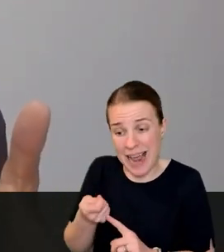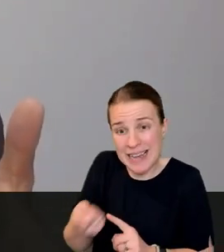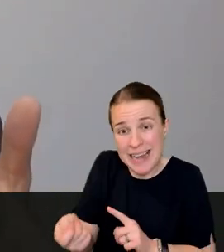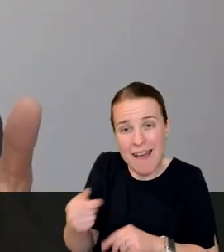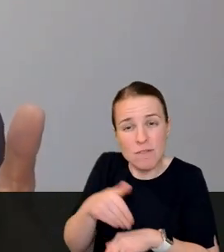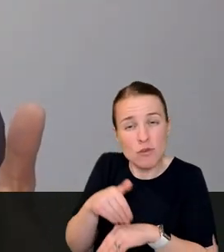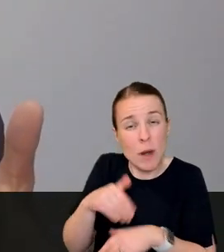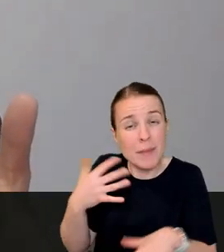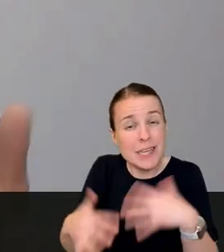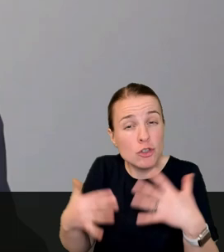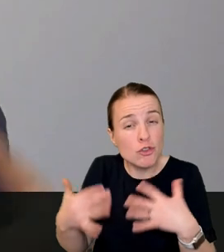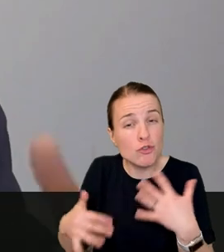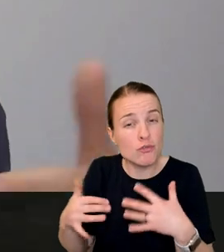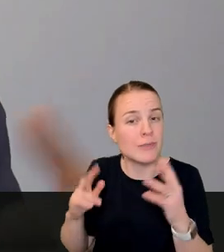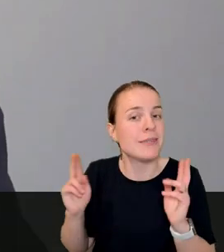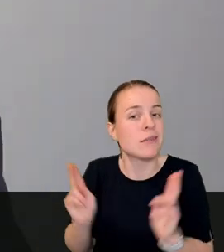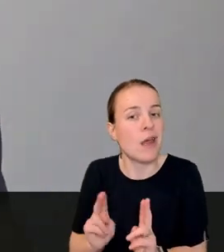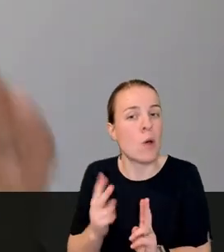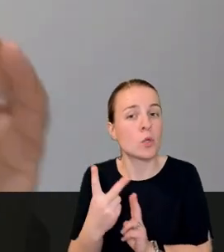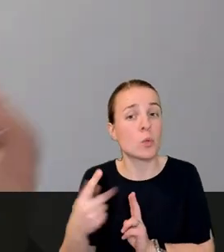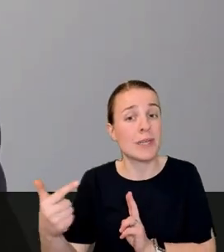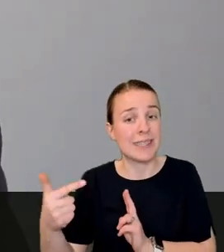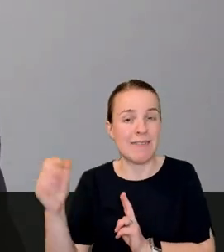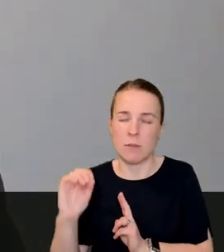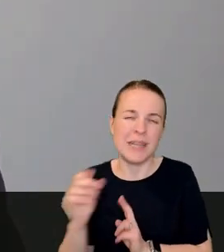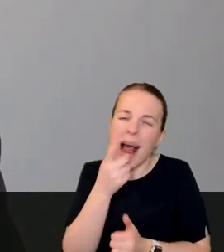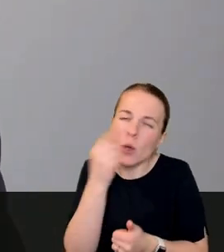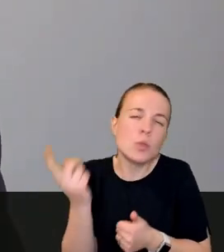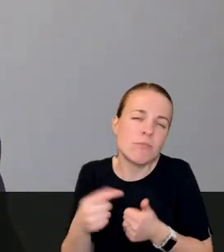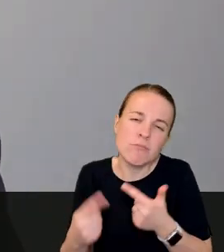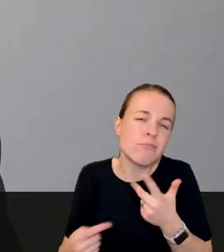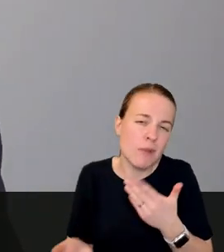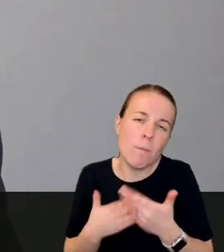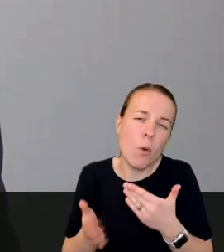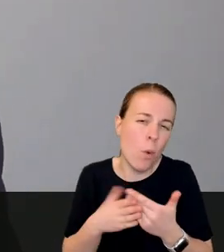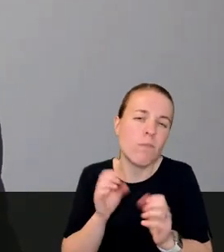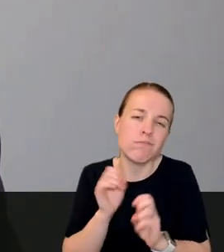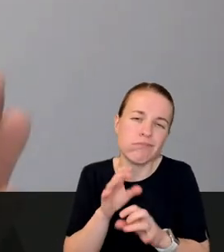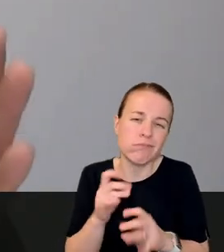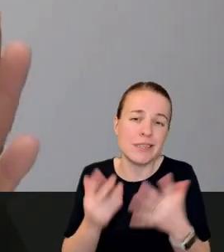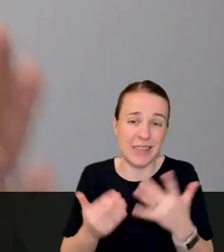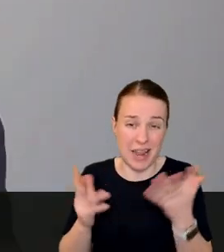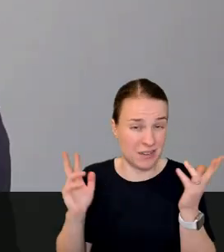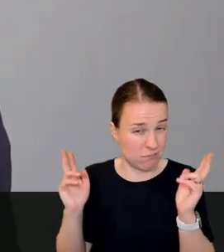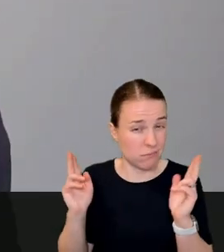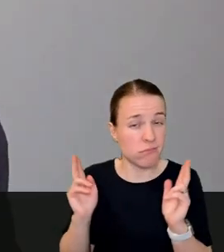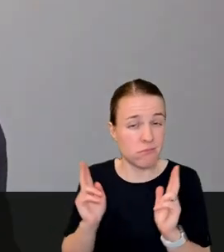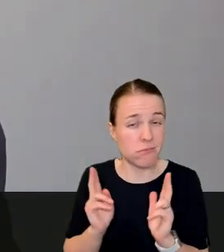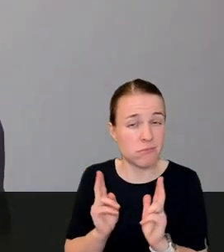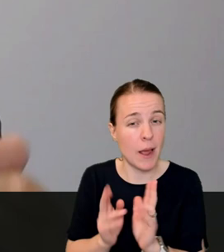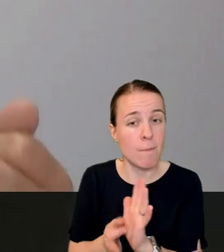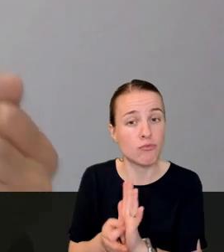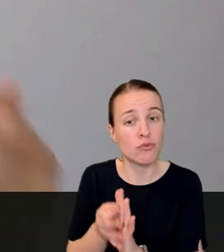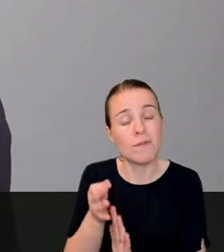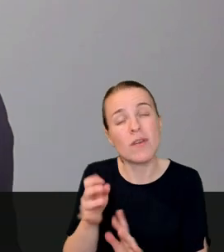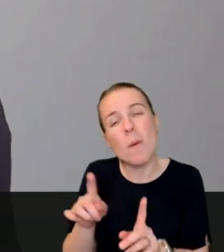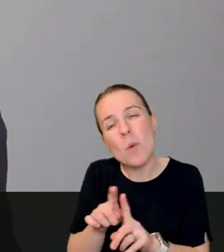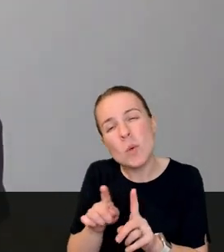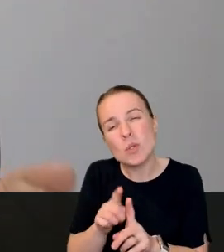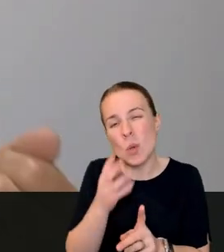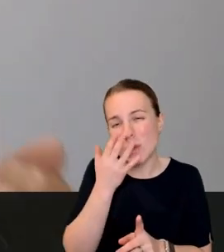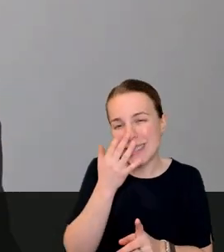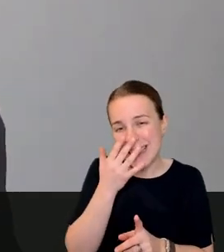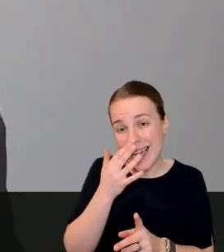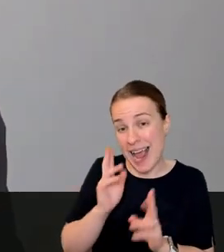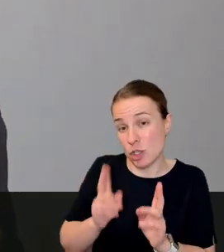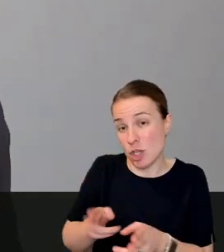down by 27%. And I could go on. However, there is something I want to talk about, which is teenage homicides. Last year, there